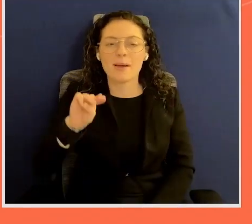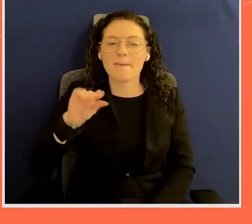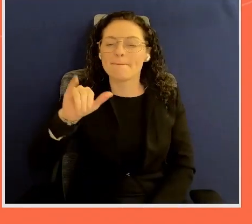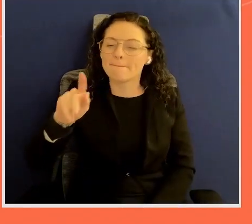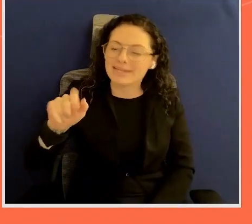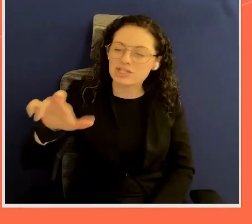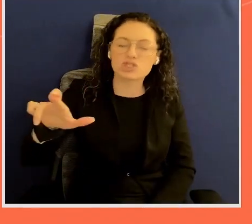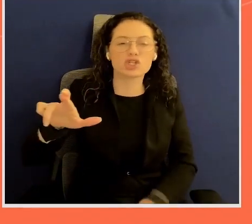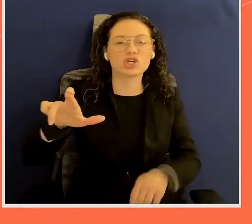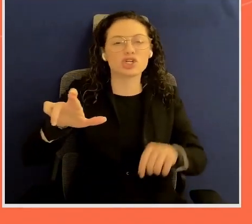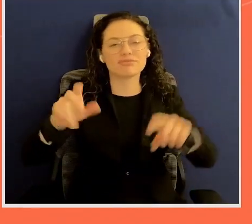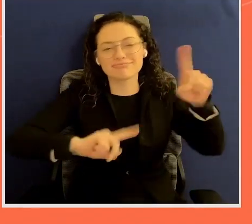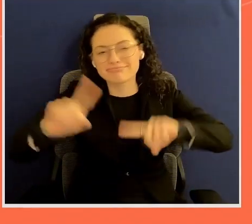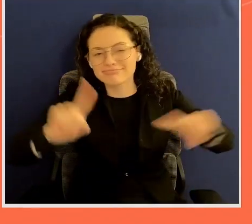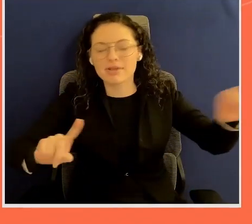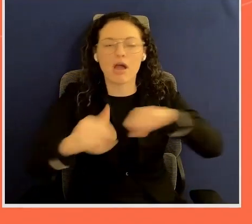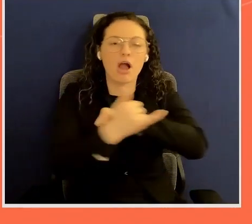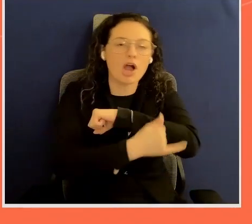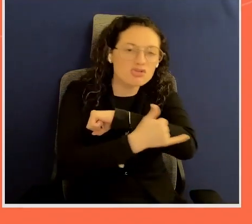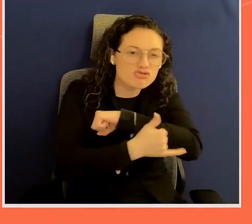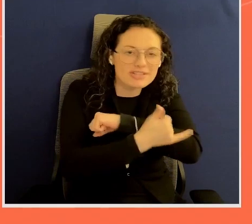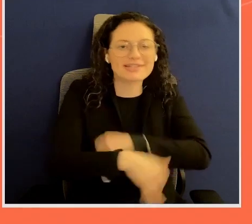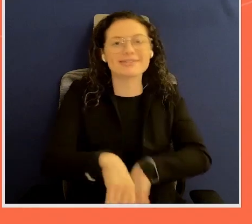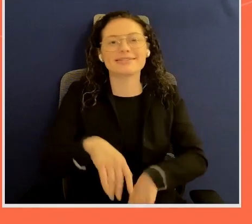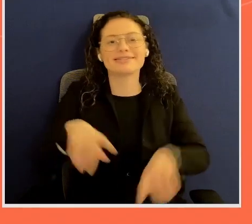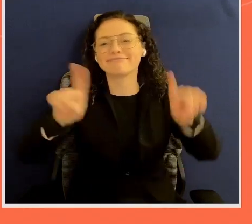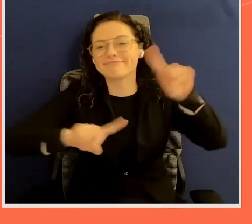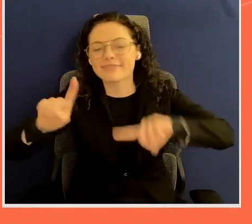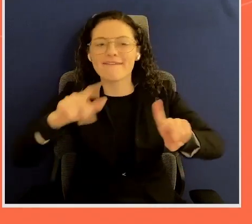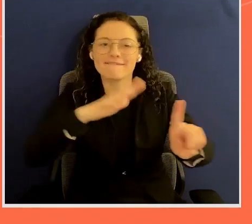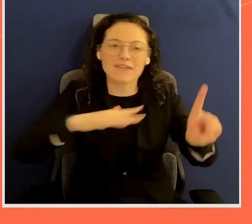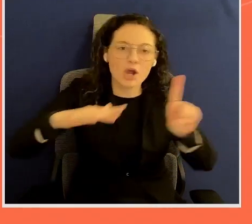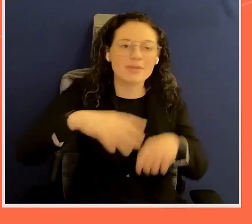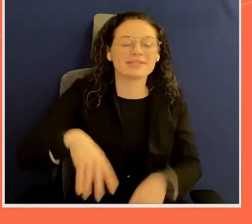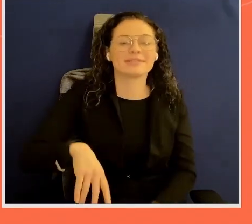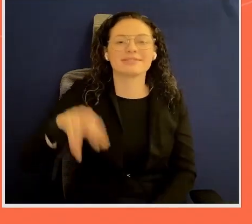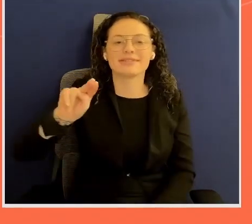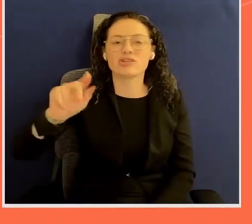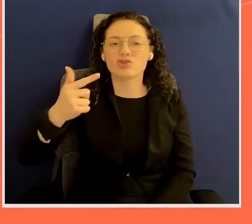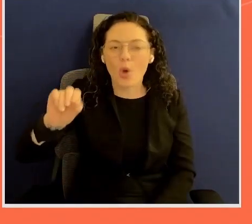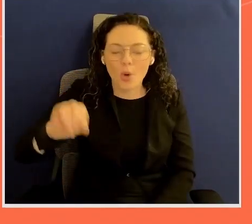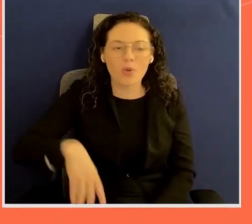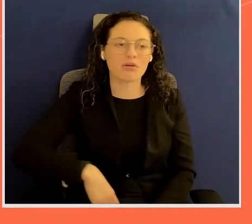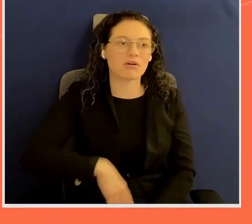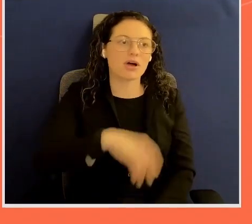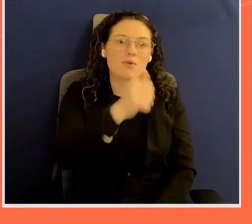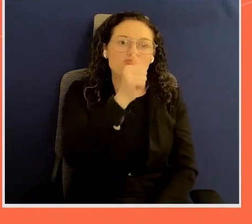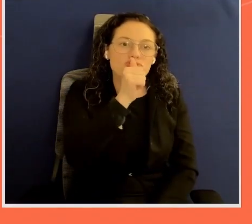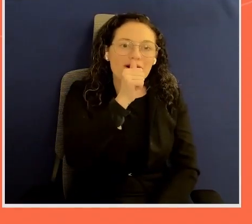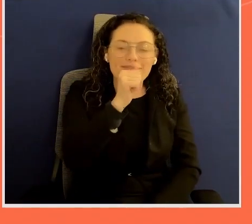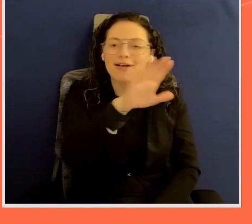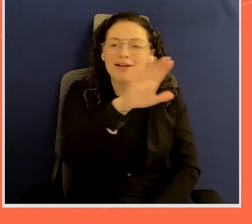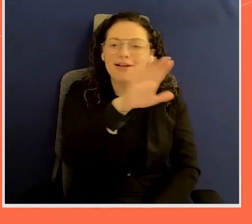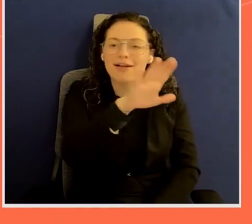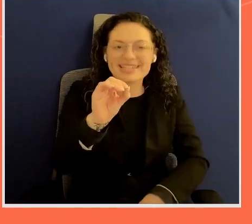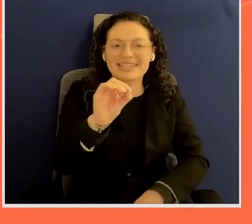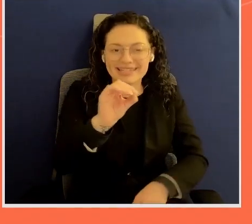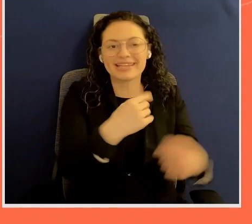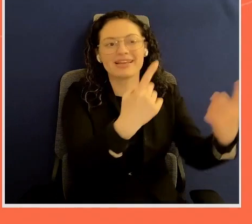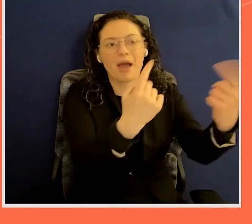example of the collective response that we need to effectively address our global